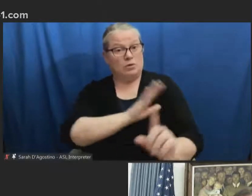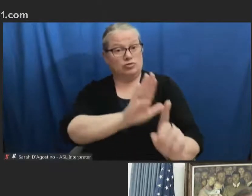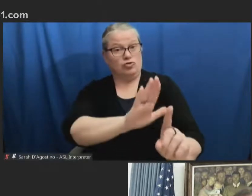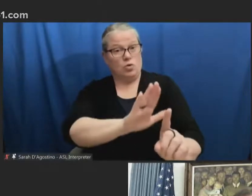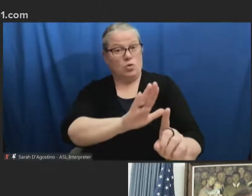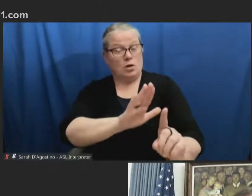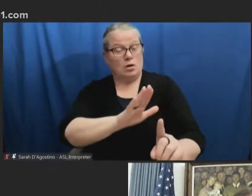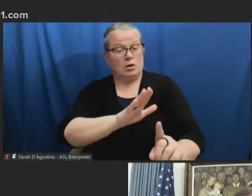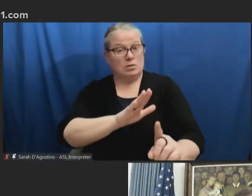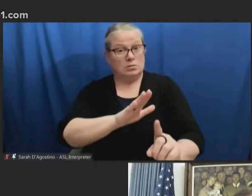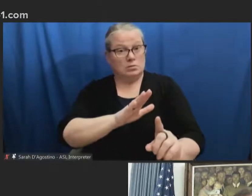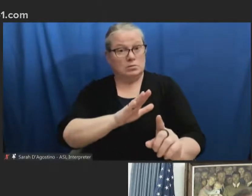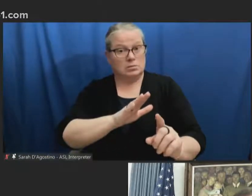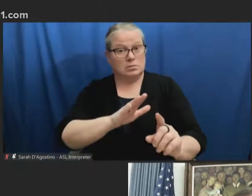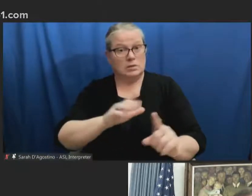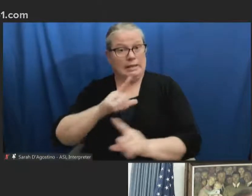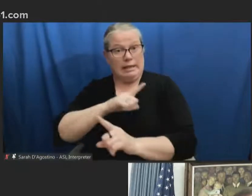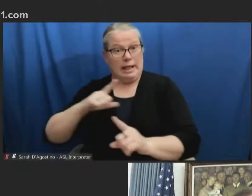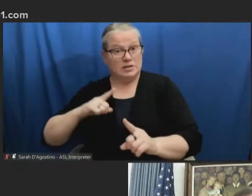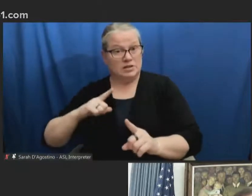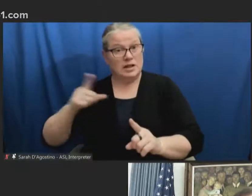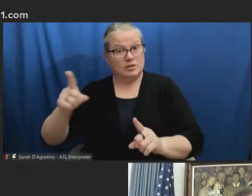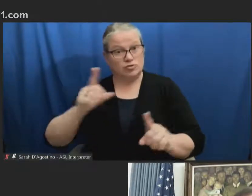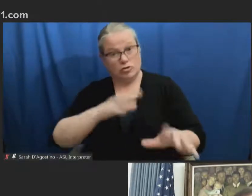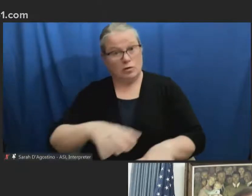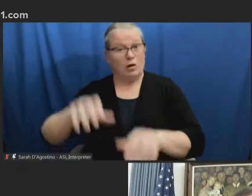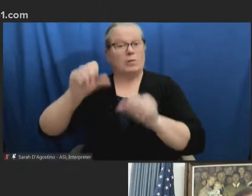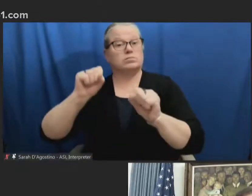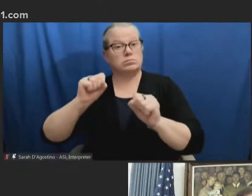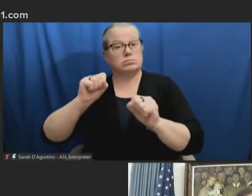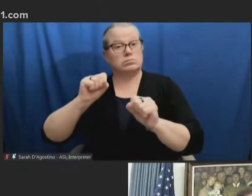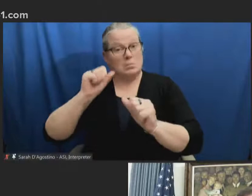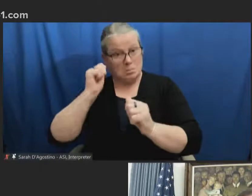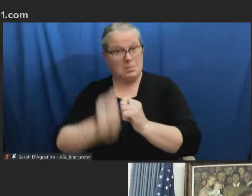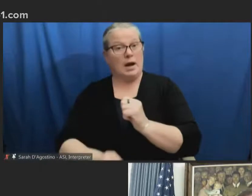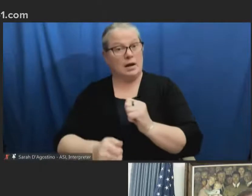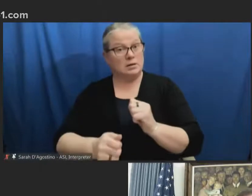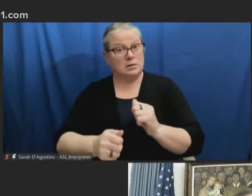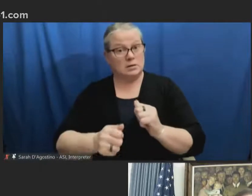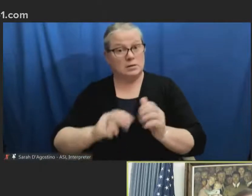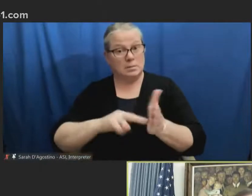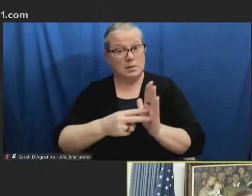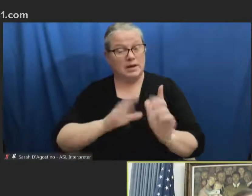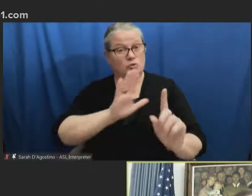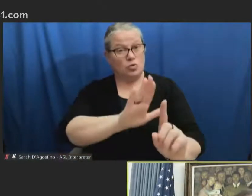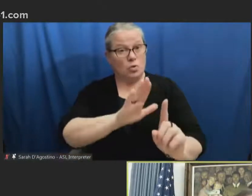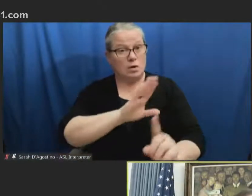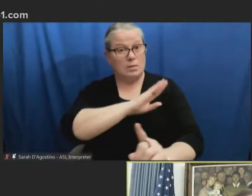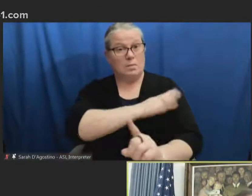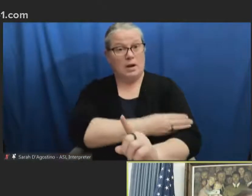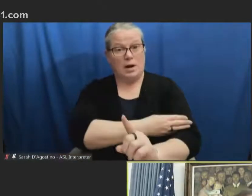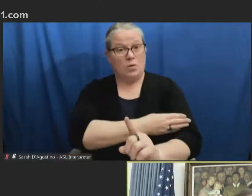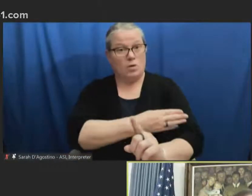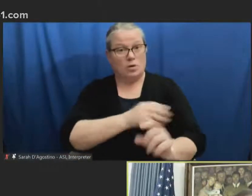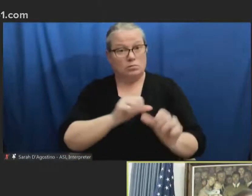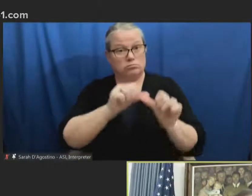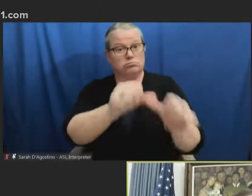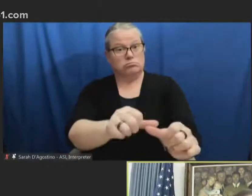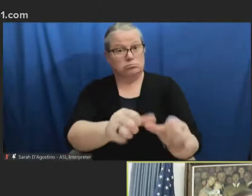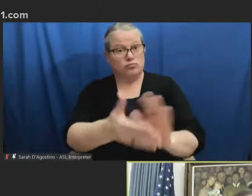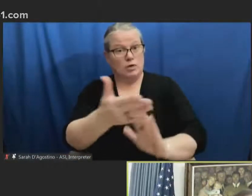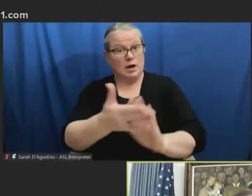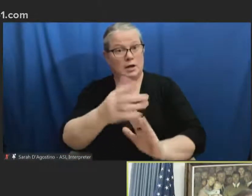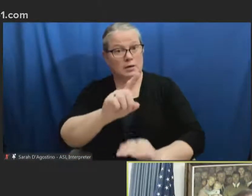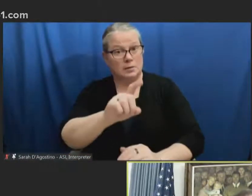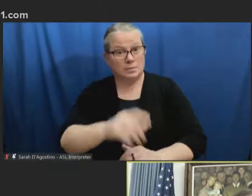the legislature adopts these 11 policies? Look, that's up to the legislature. I think it